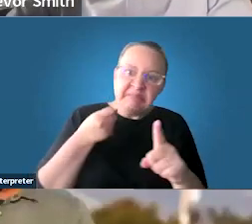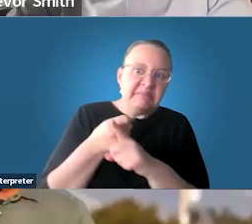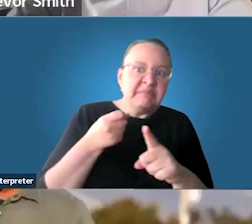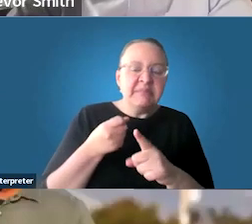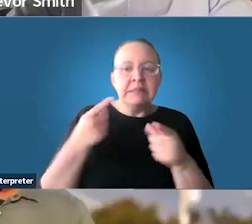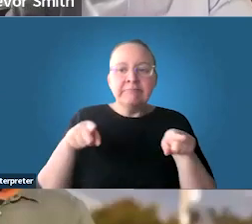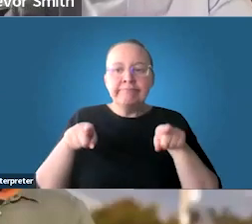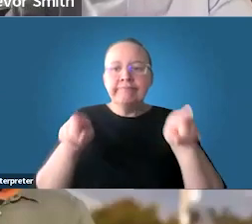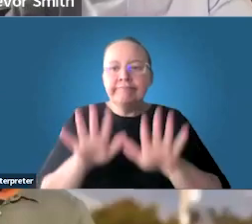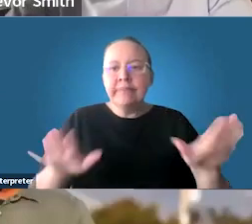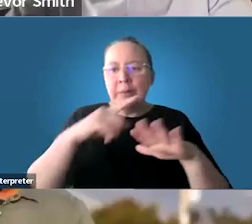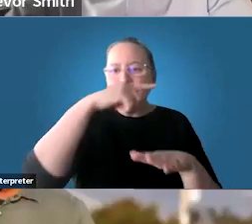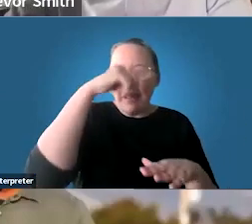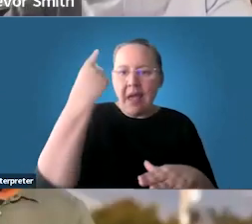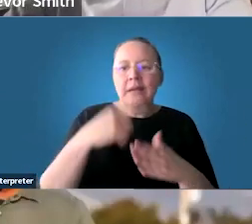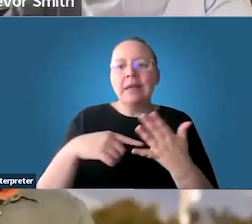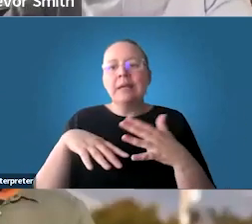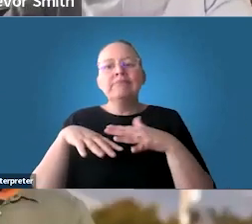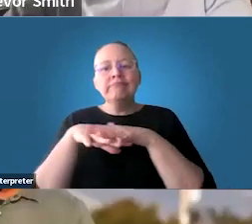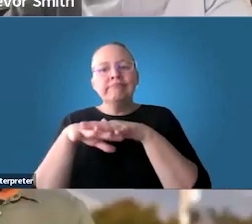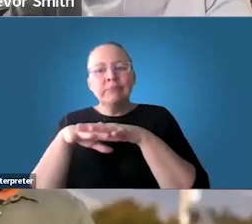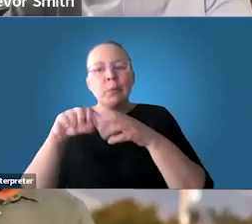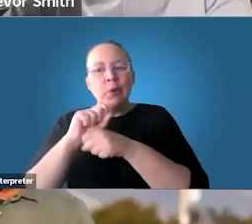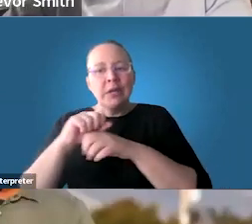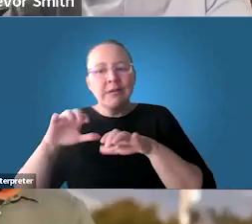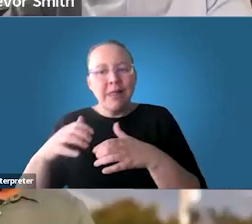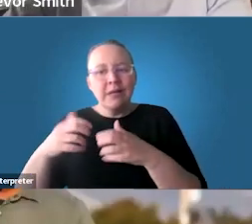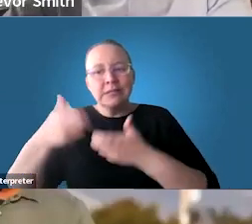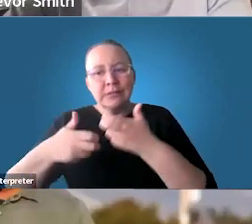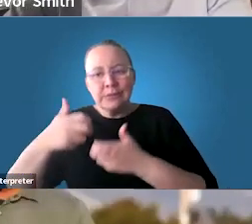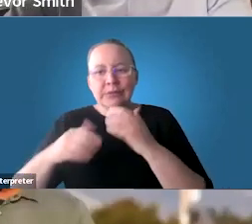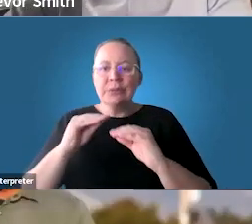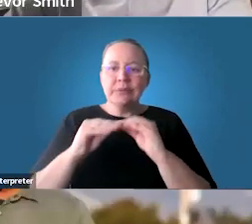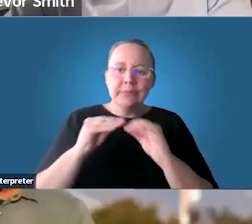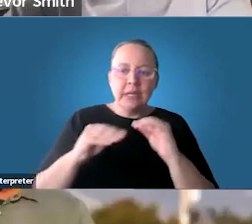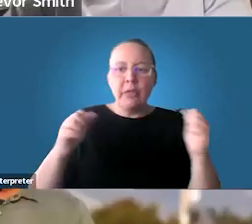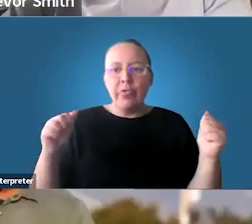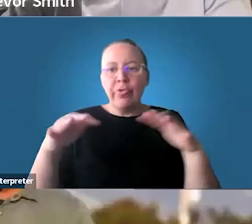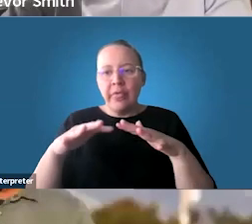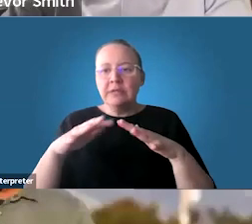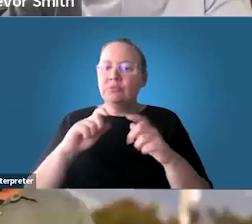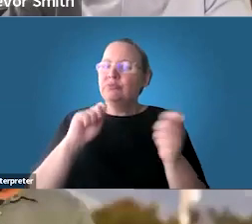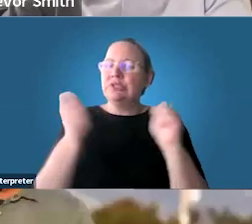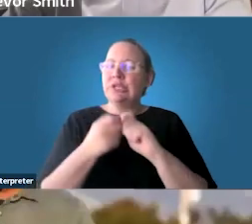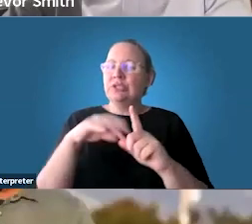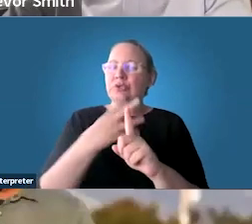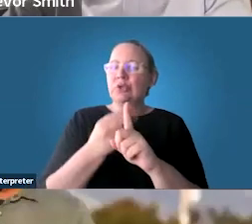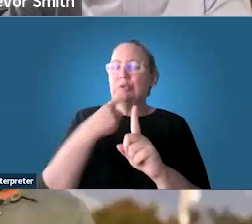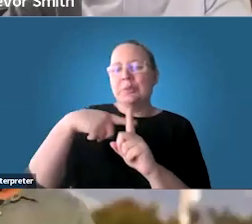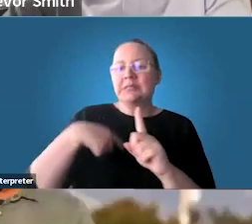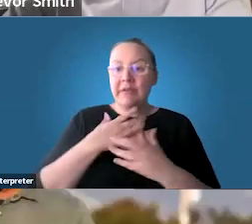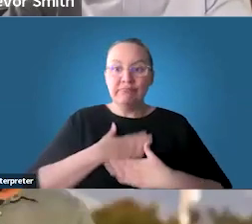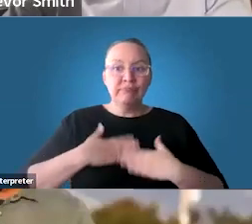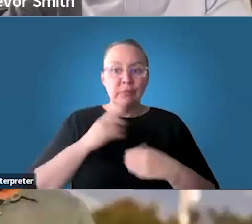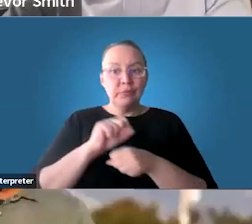alignment across Black, Indigenous, and working class issues and movements to repair, decolonize, and reshape culture. And I've had the pleasure of